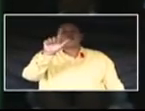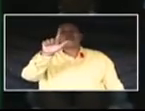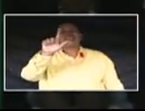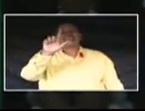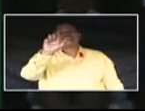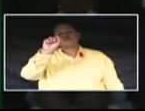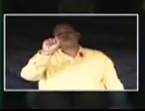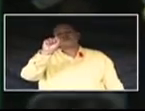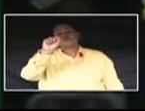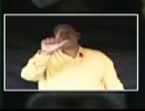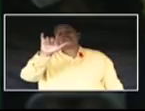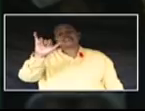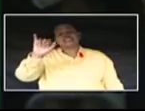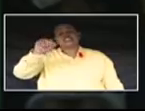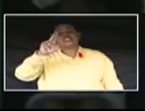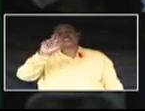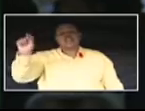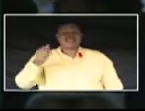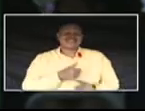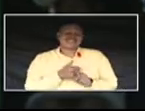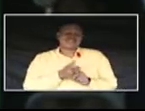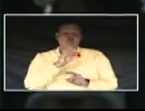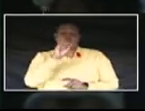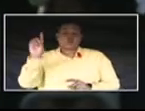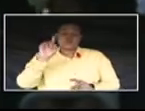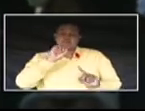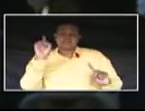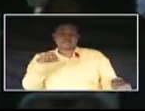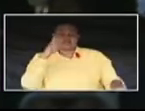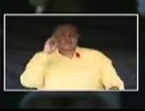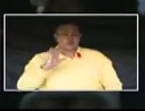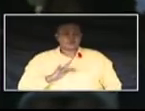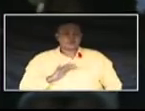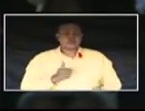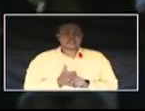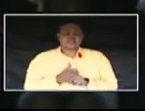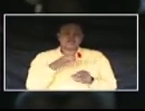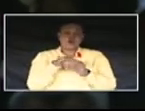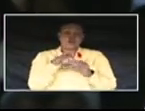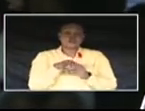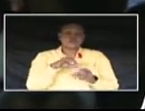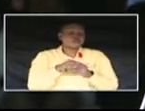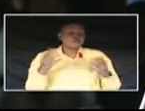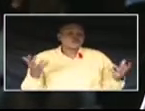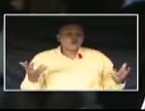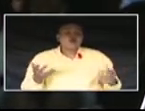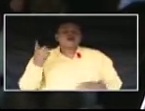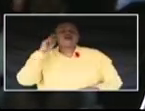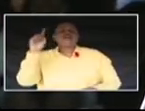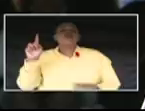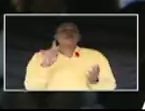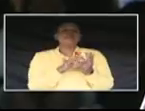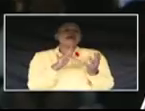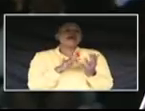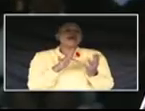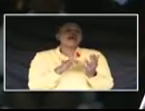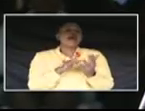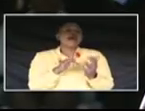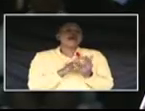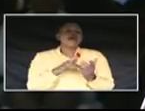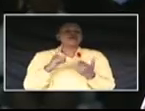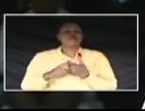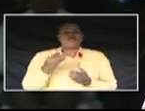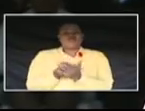Jarrett, Commander of the Order of Distinction, for exceptional contribution to the banking and